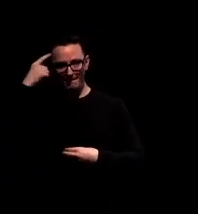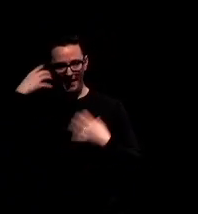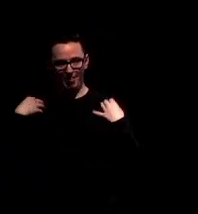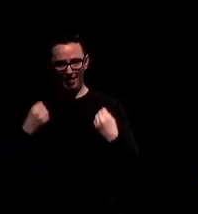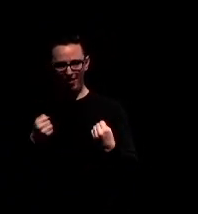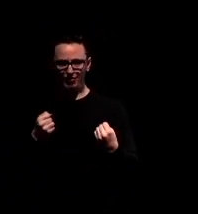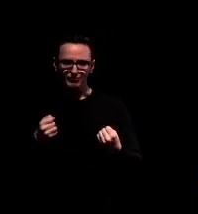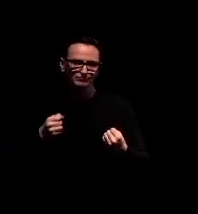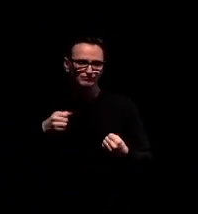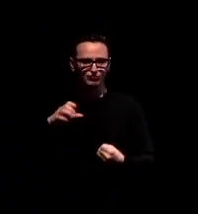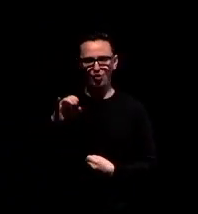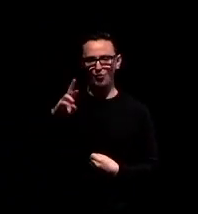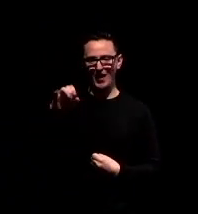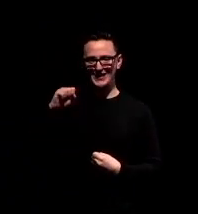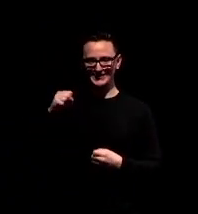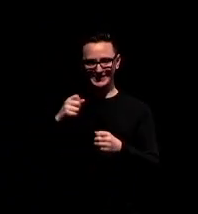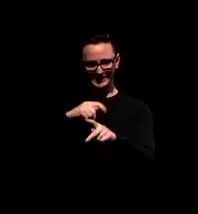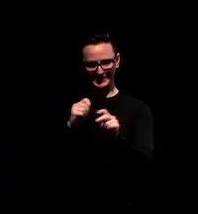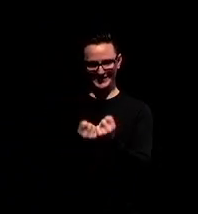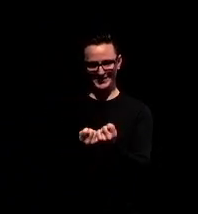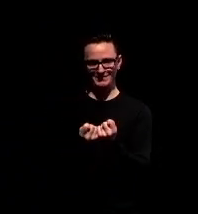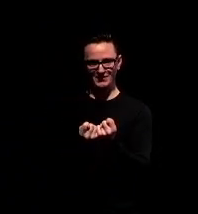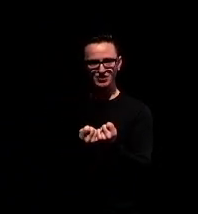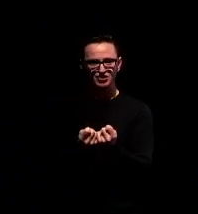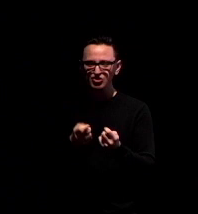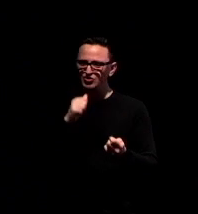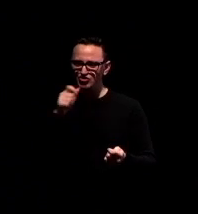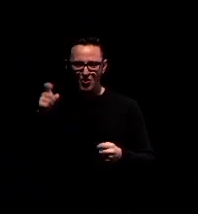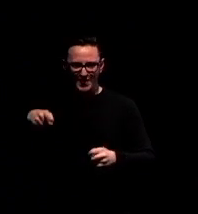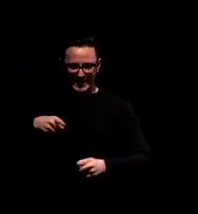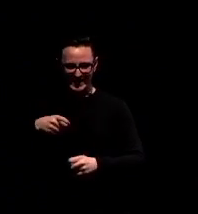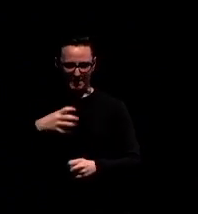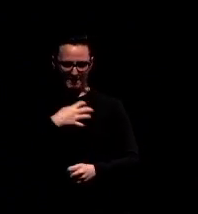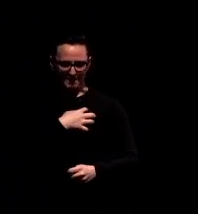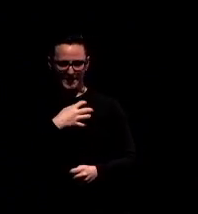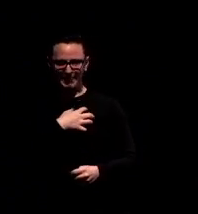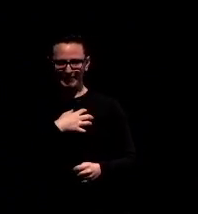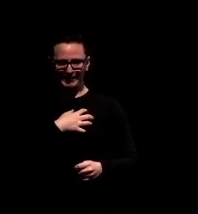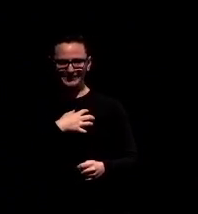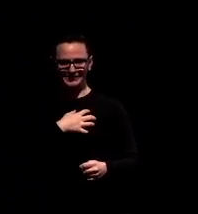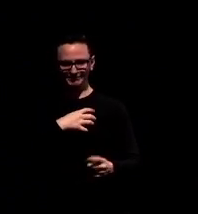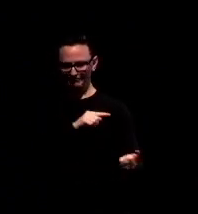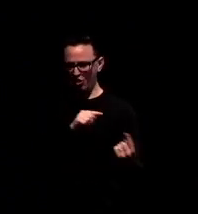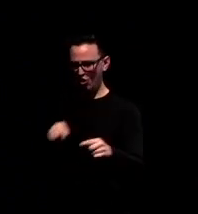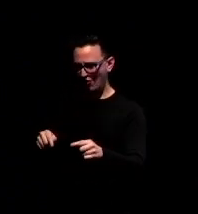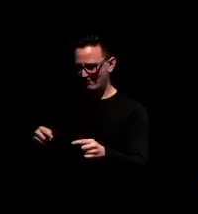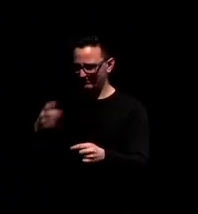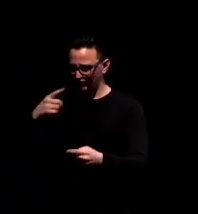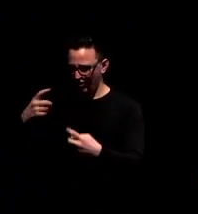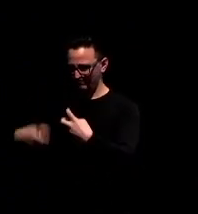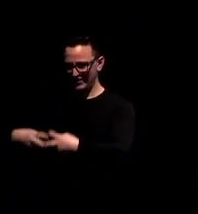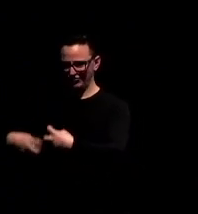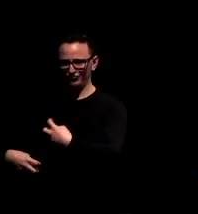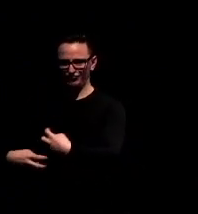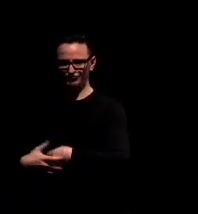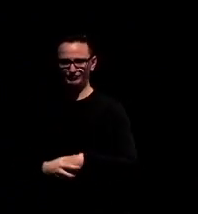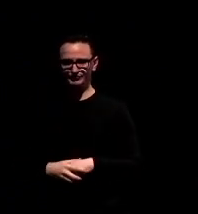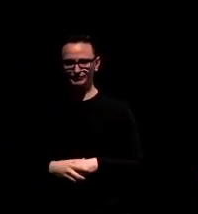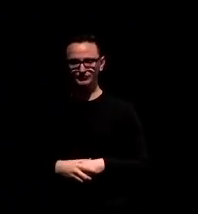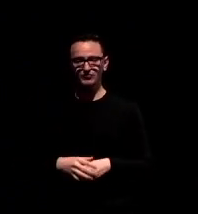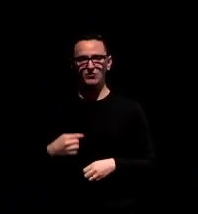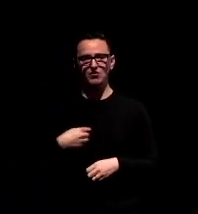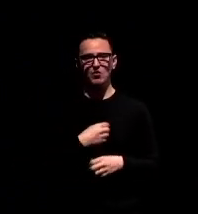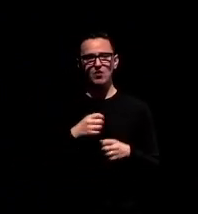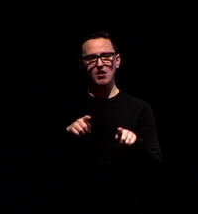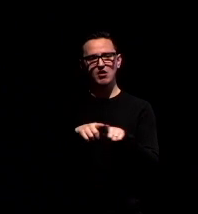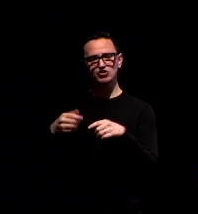mental health crisis team, so that you don't have to have a police response to a mental health issue. And so we think that also is a way to